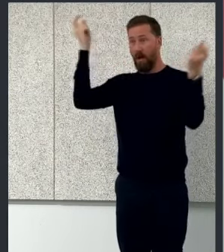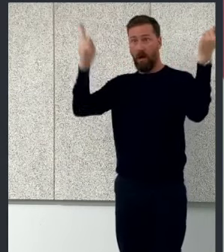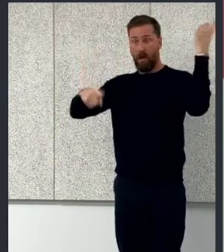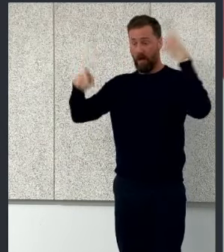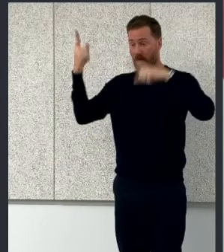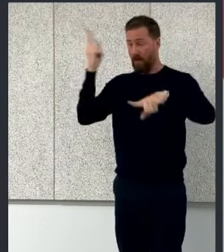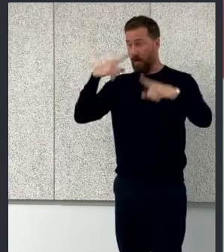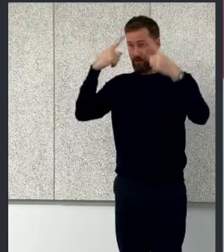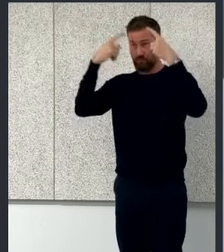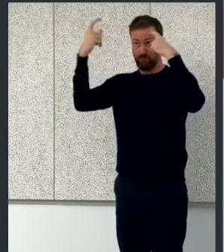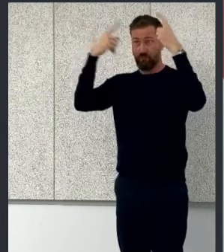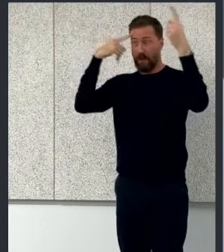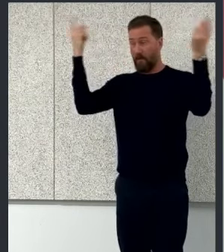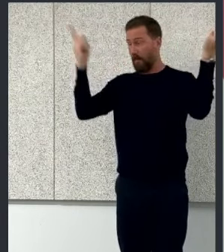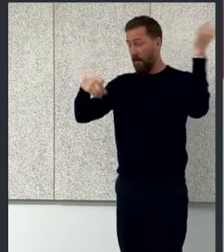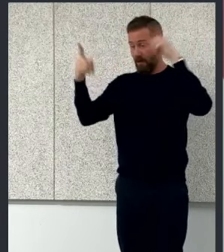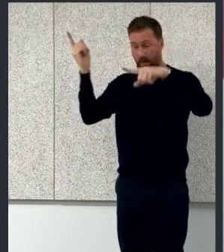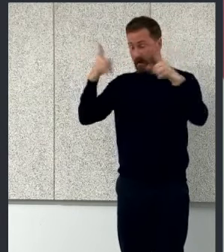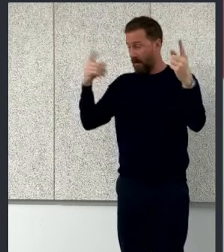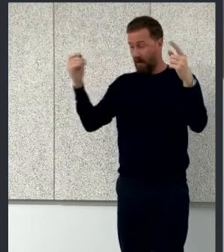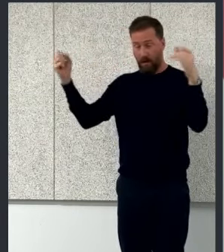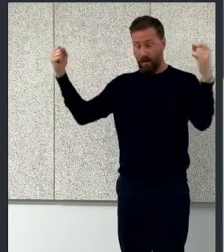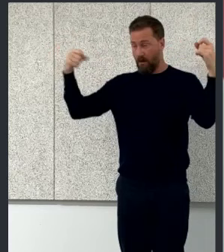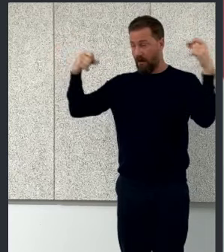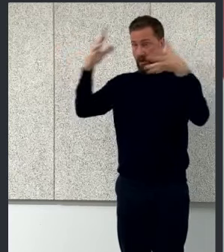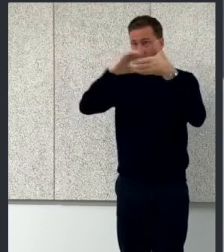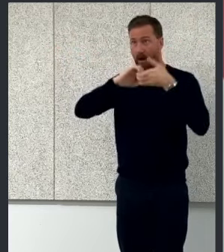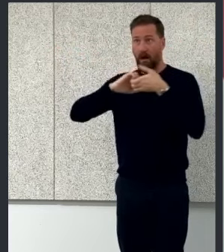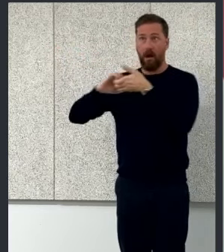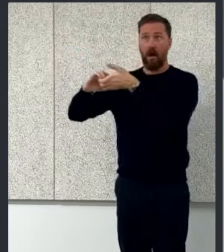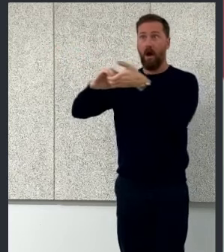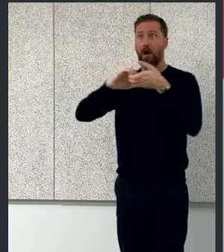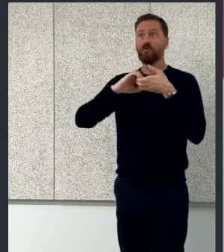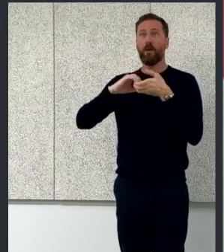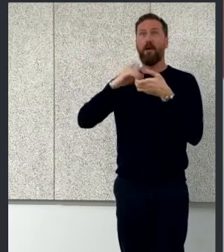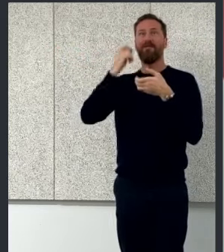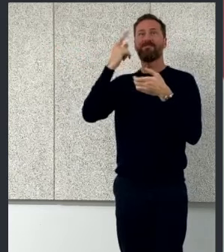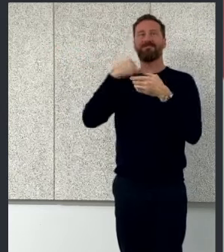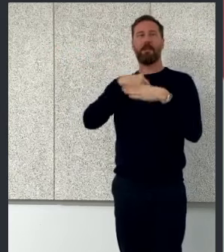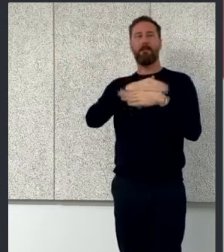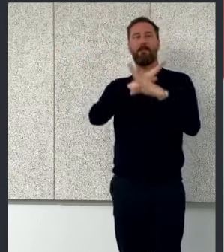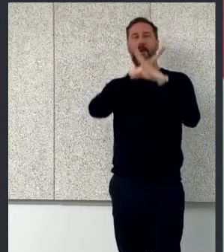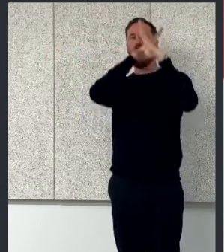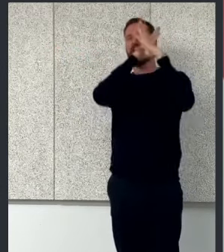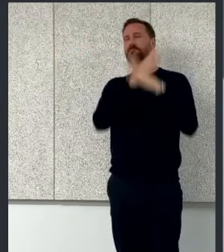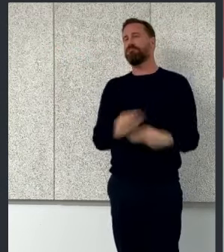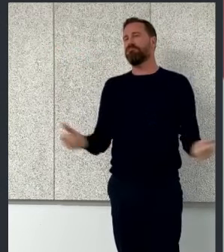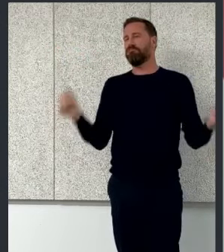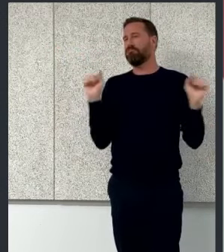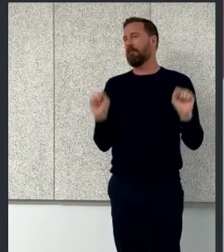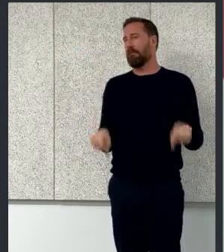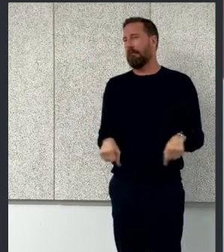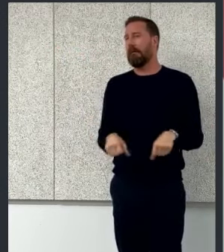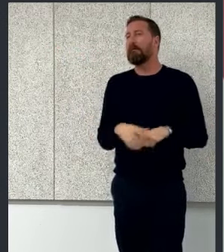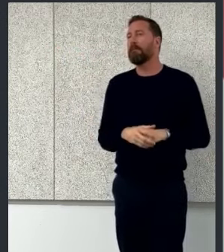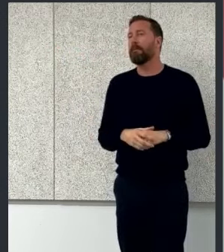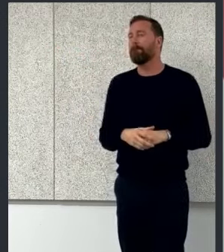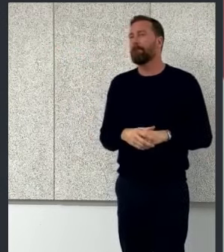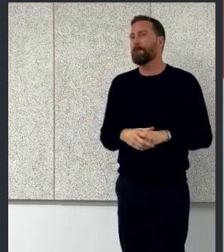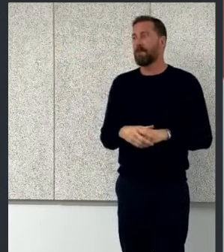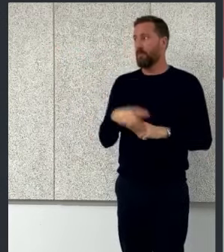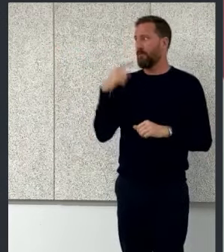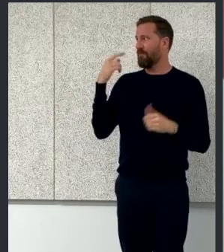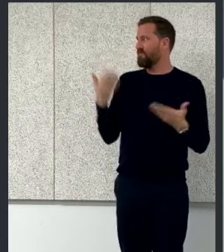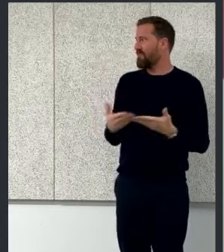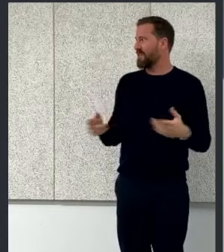collaborative dreaming, collaborative identification of what the barriers are so that you can begin to kind of solve for them, I think is really valuable. So things like